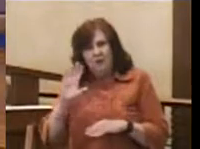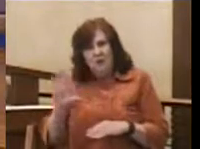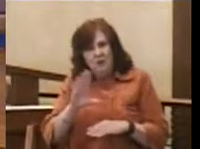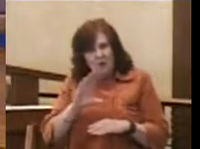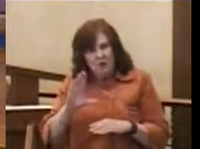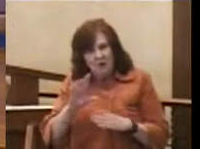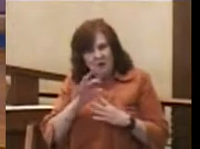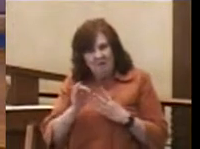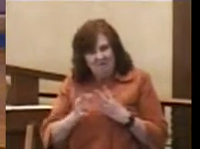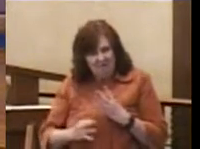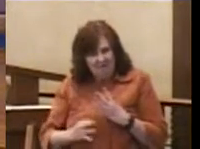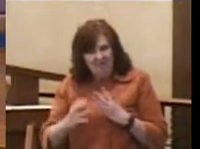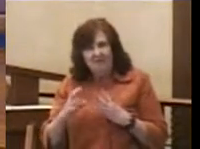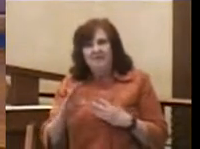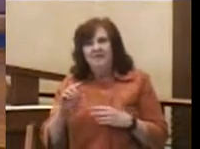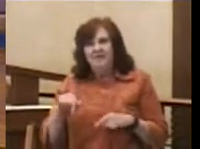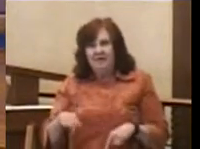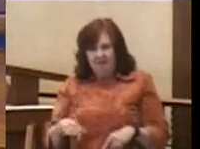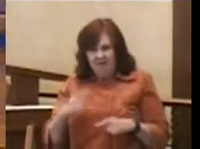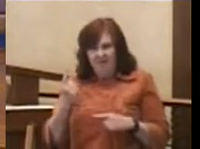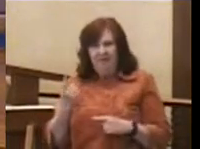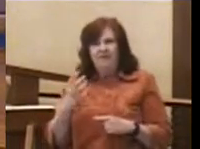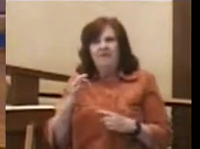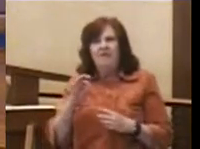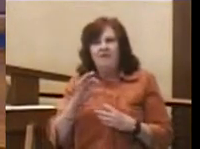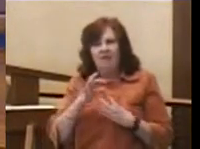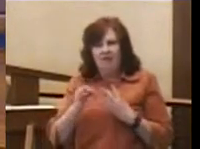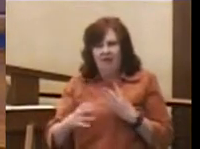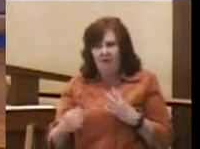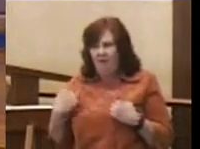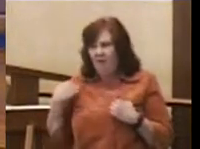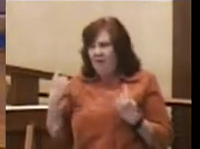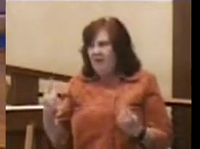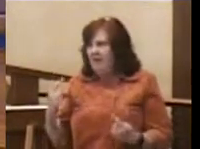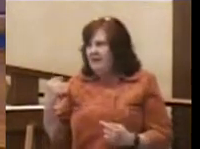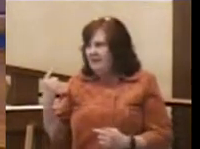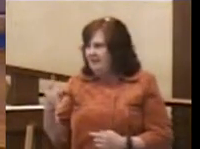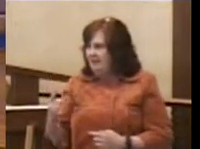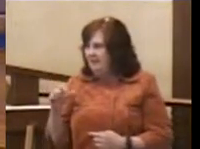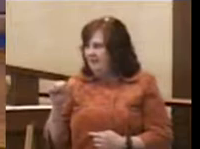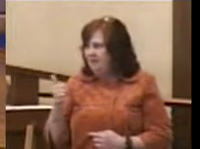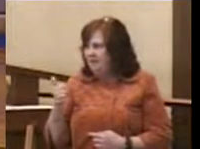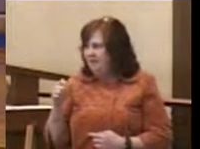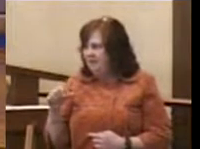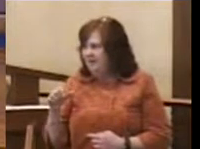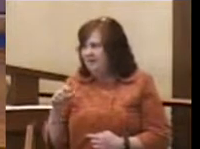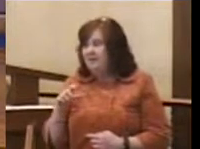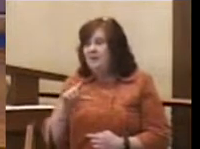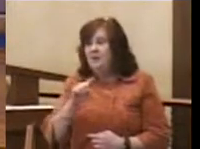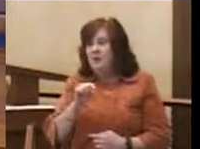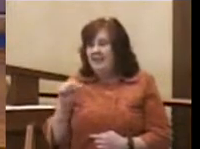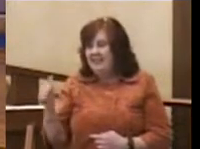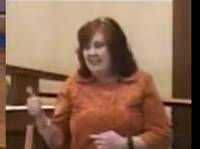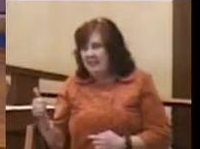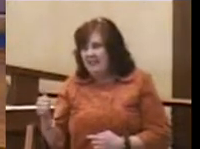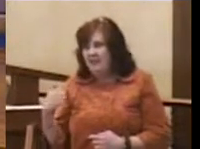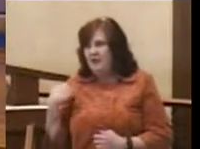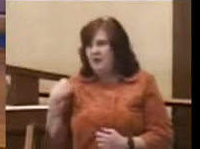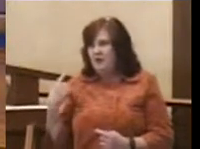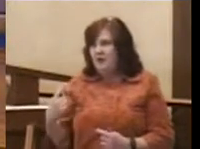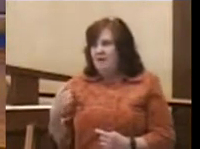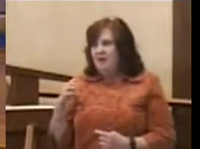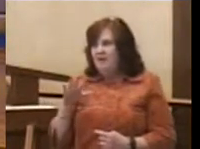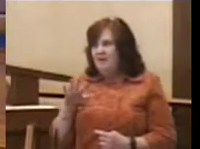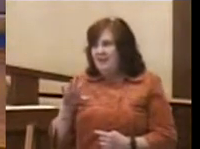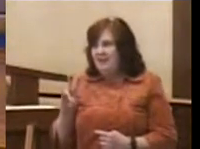choice. And Bethel happens to be one of those choices and has been since 2010. So far in 2017, 57